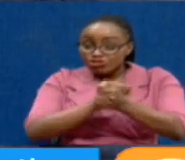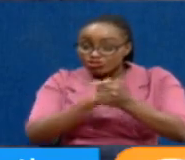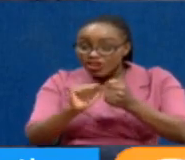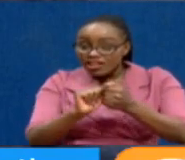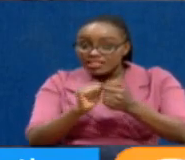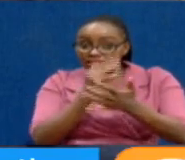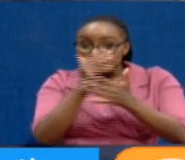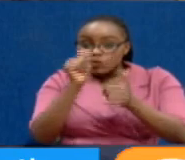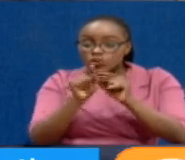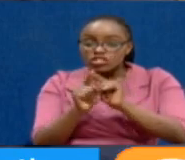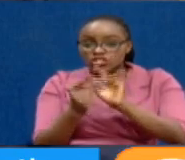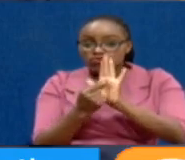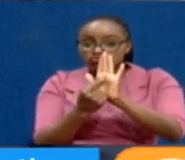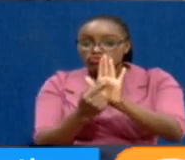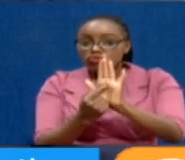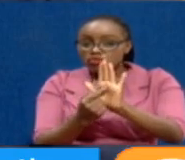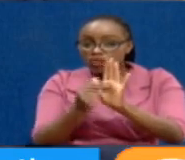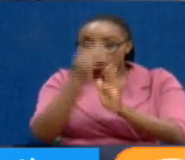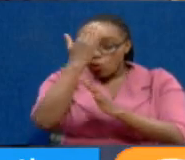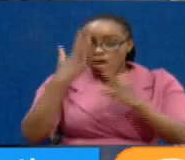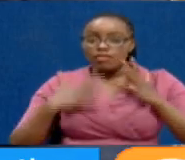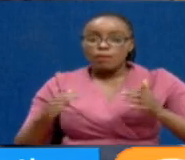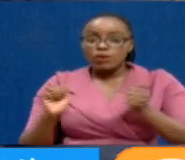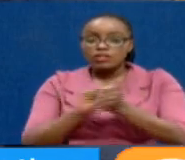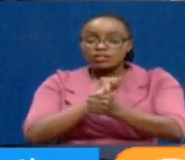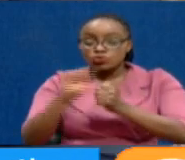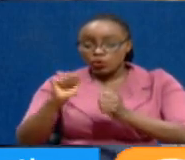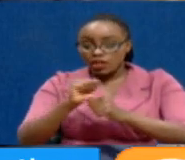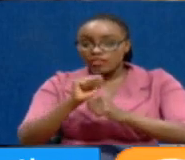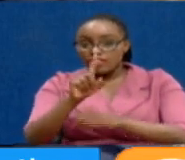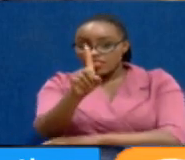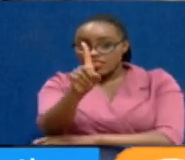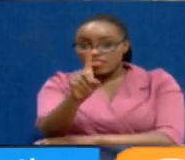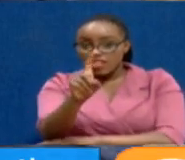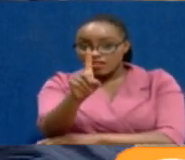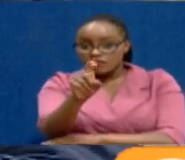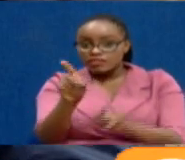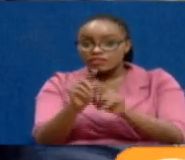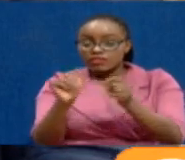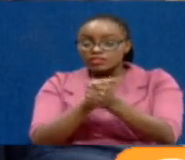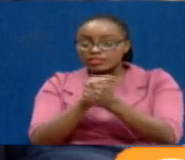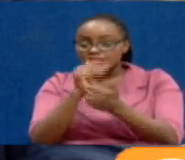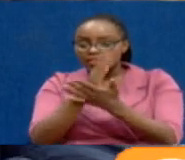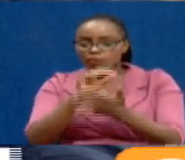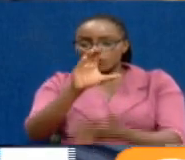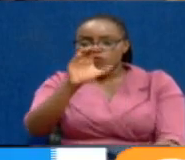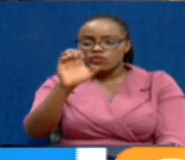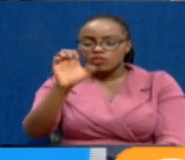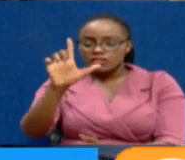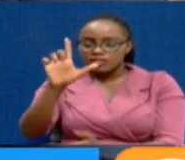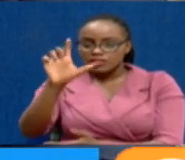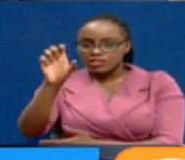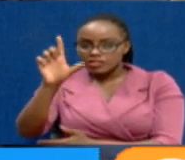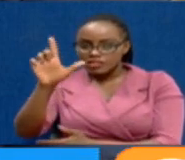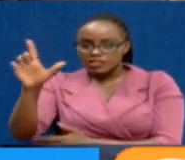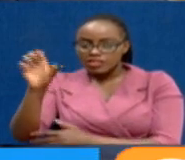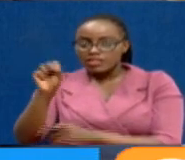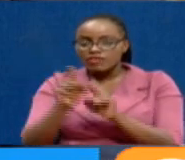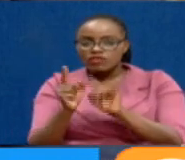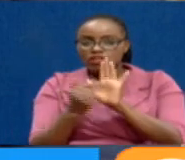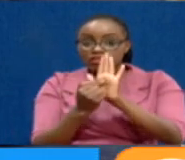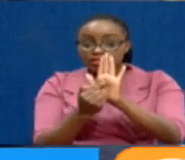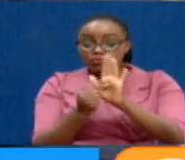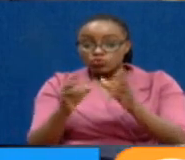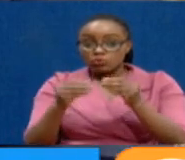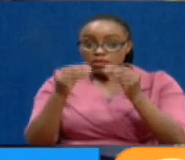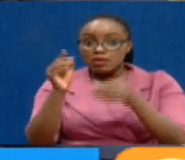sometimes what causes the symptoms. Because as the body destroys the virus, it also destroys some of your cells. Mm. And that sometimes gives you the symptoms that we